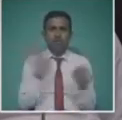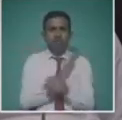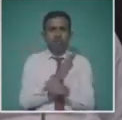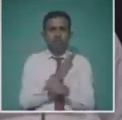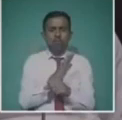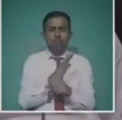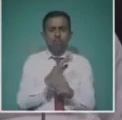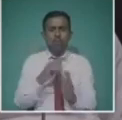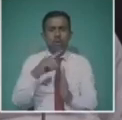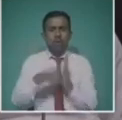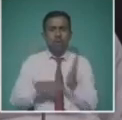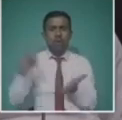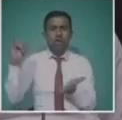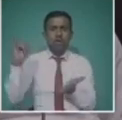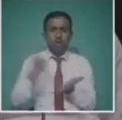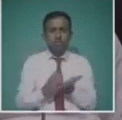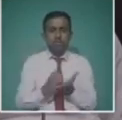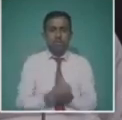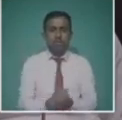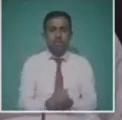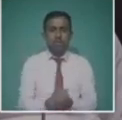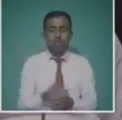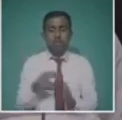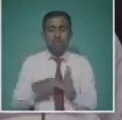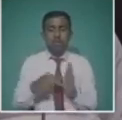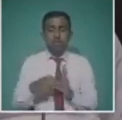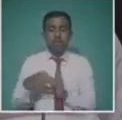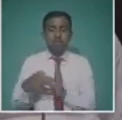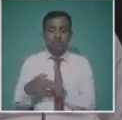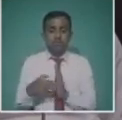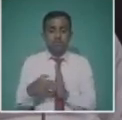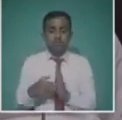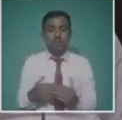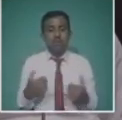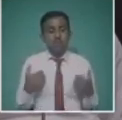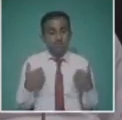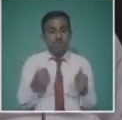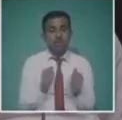important projects have been totally